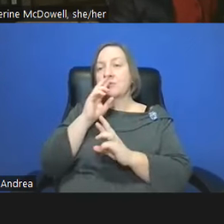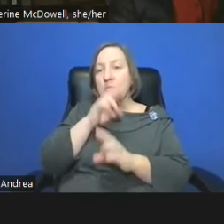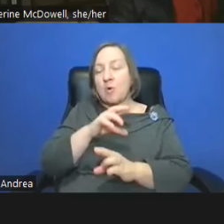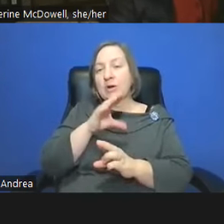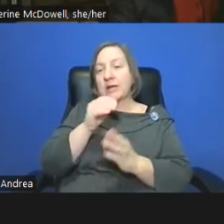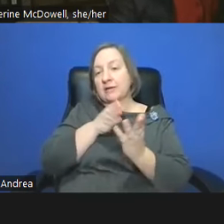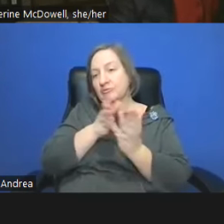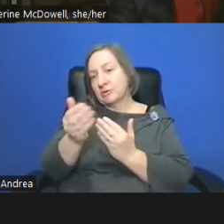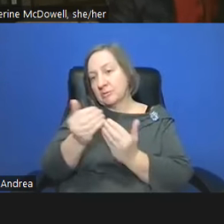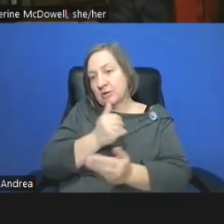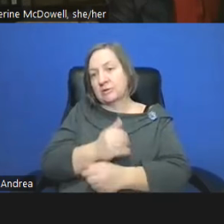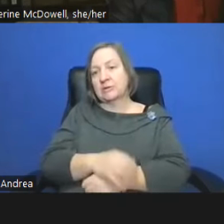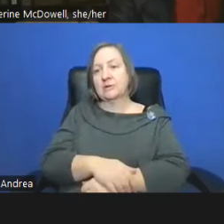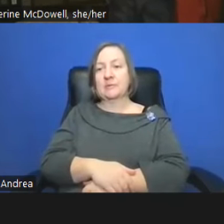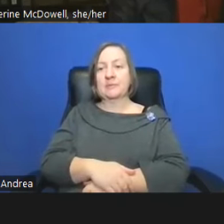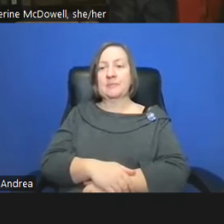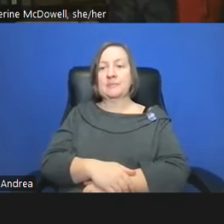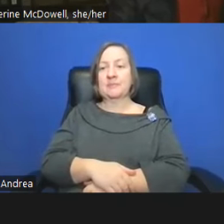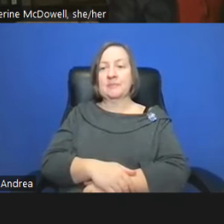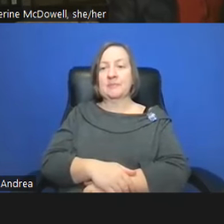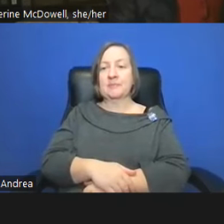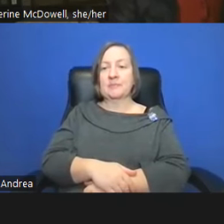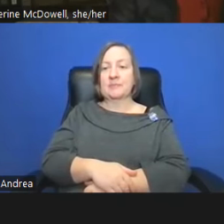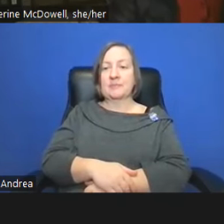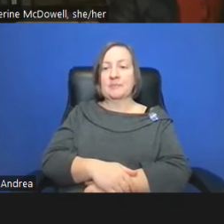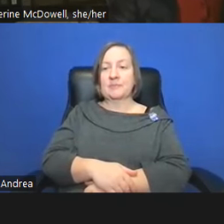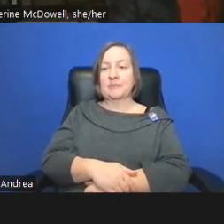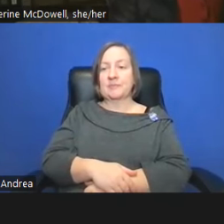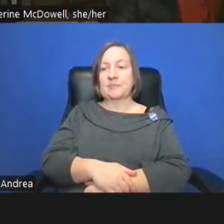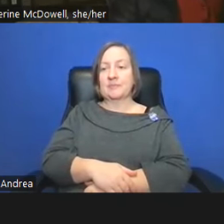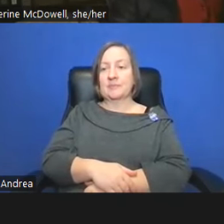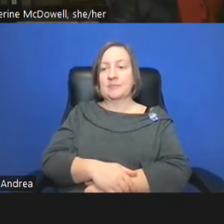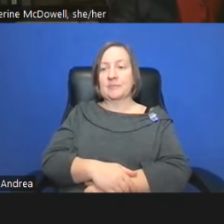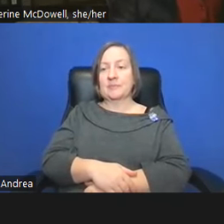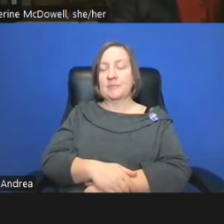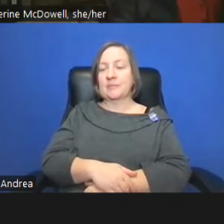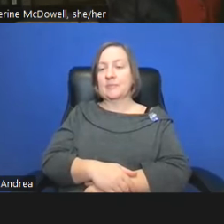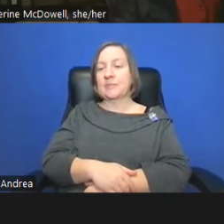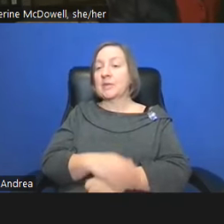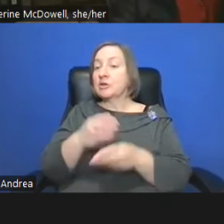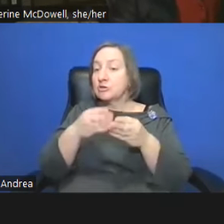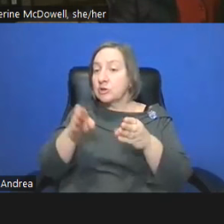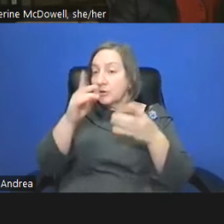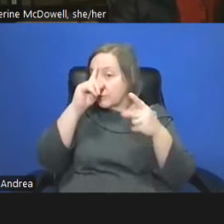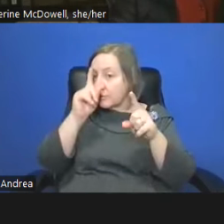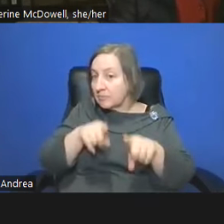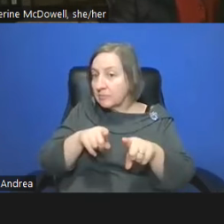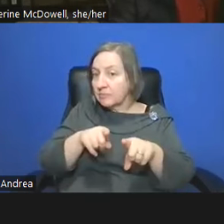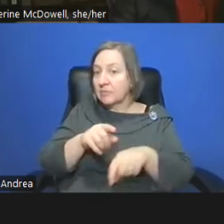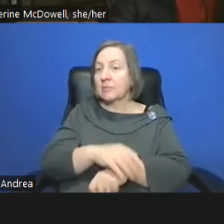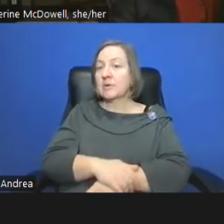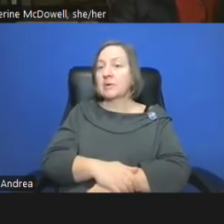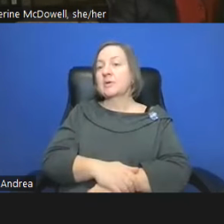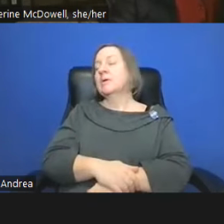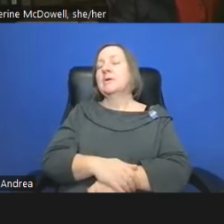and transparency. Is there general agreement to have